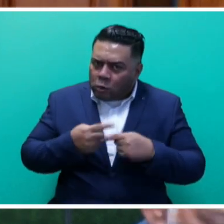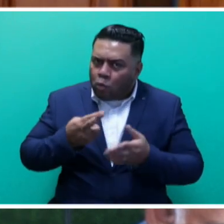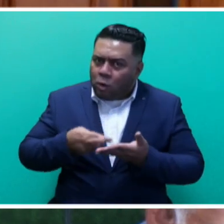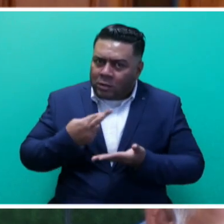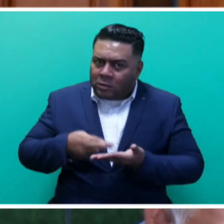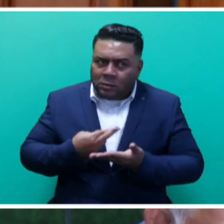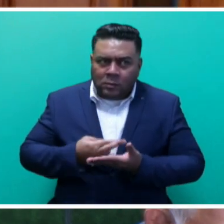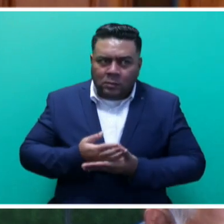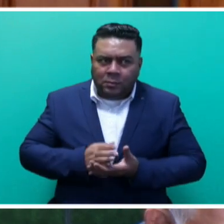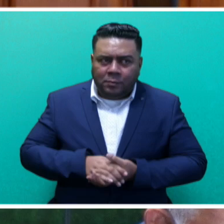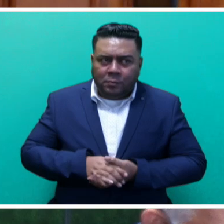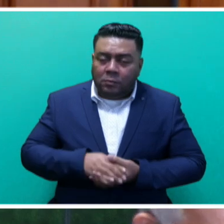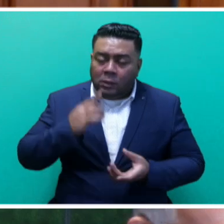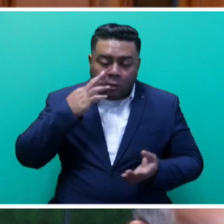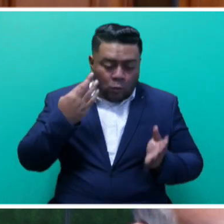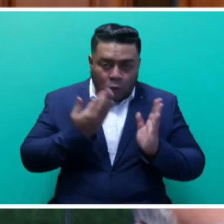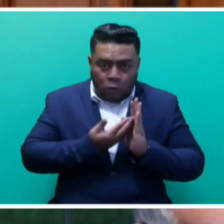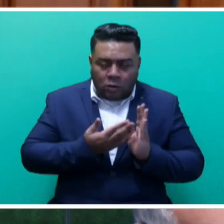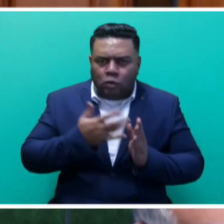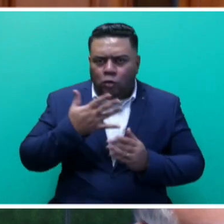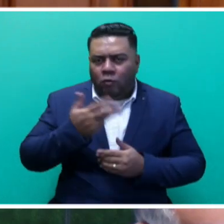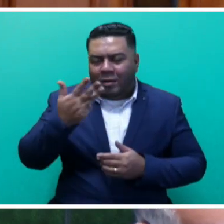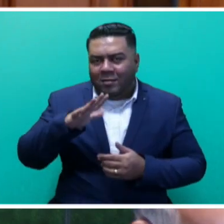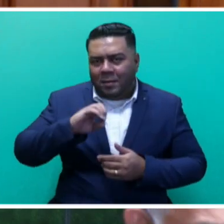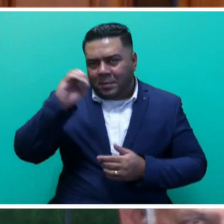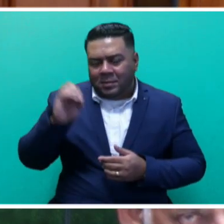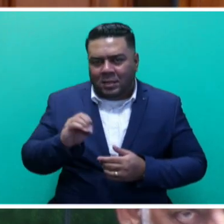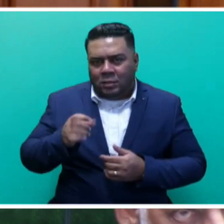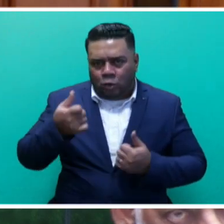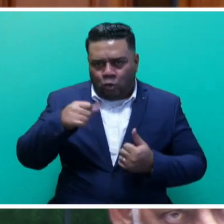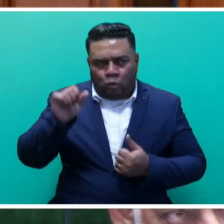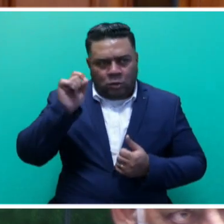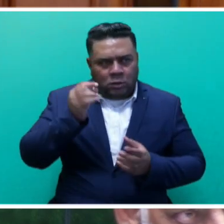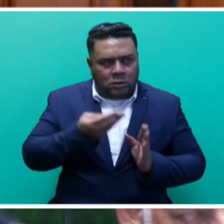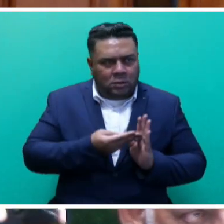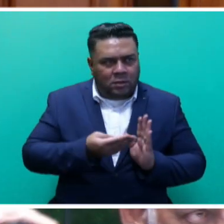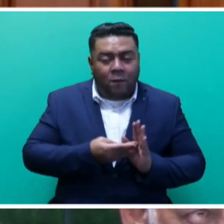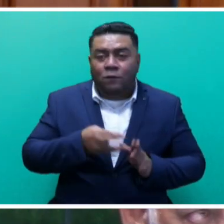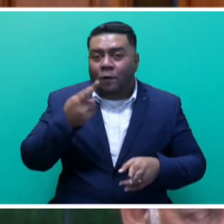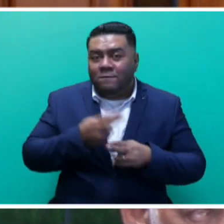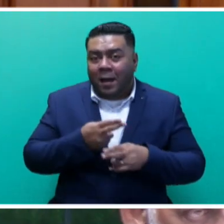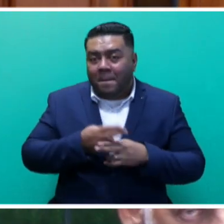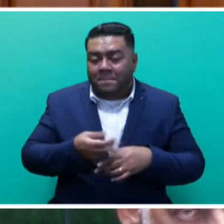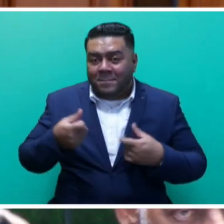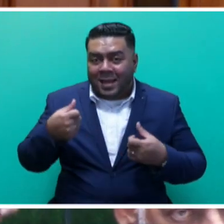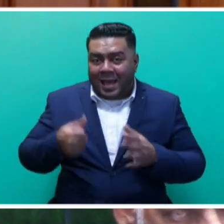our records show that we have a 90% utilization rate. For farm access road,